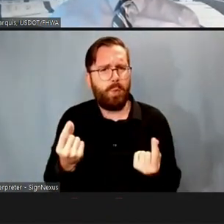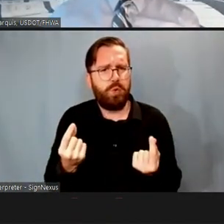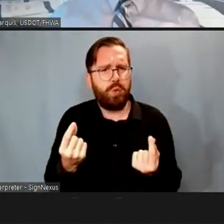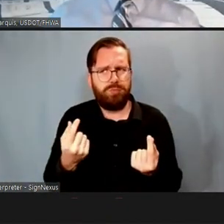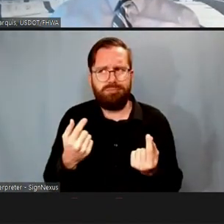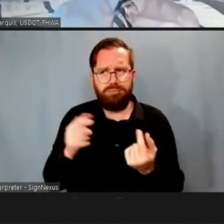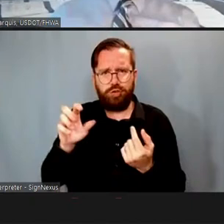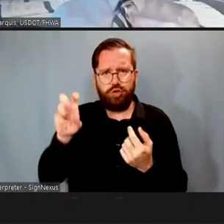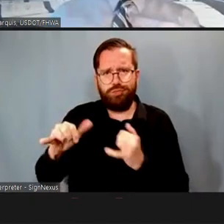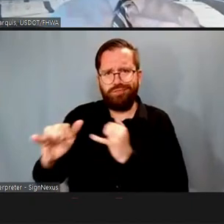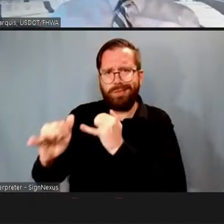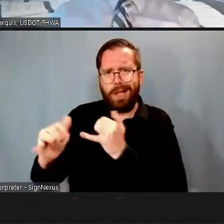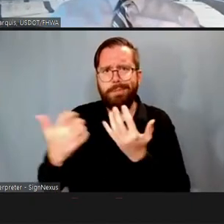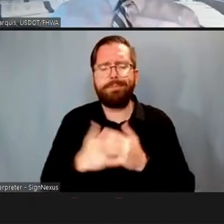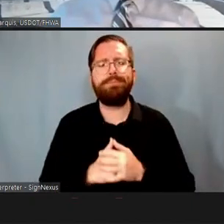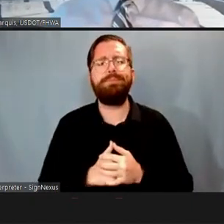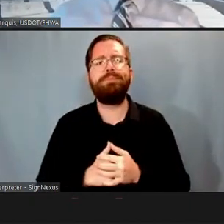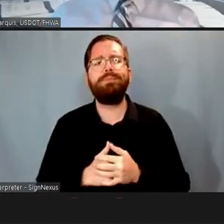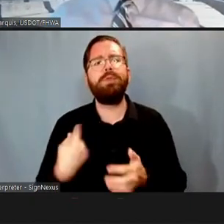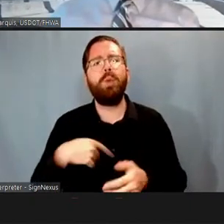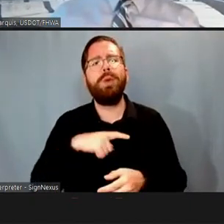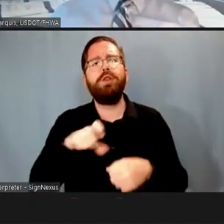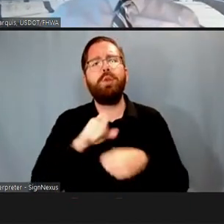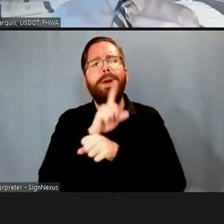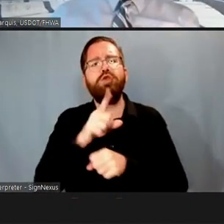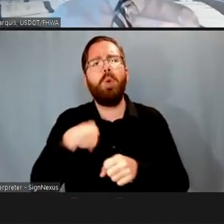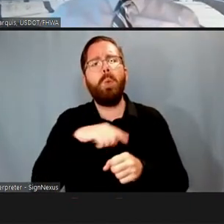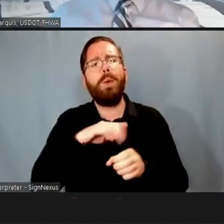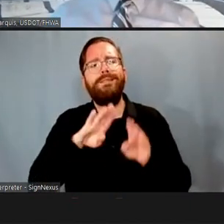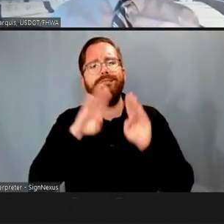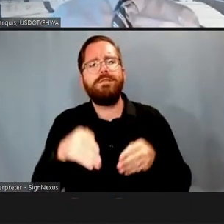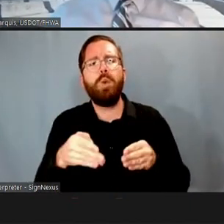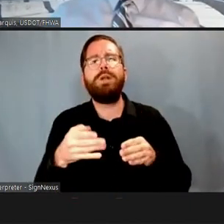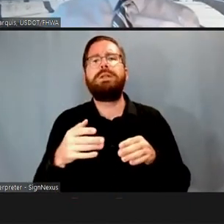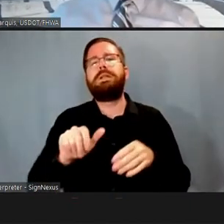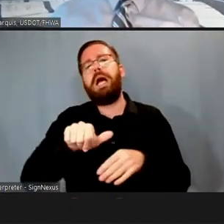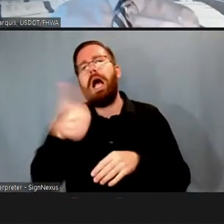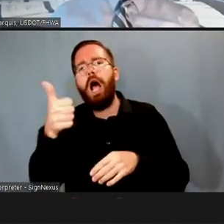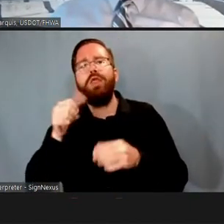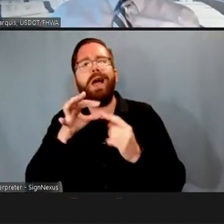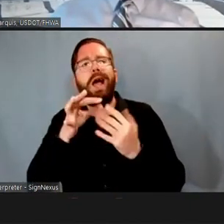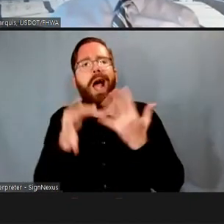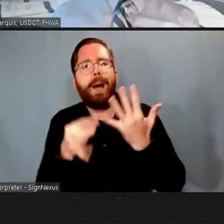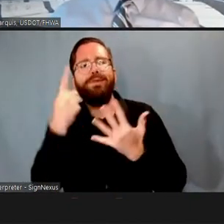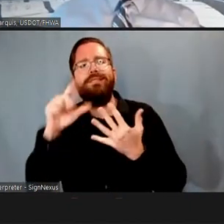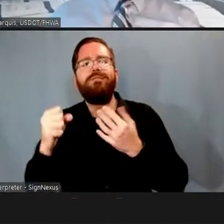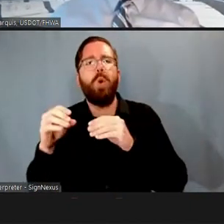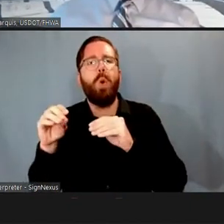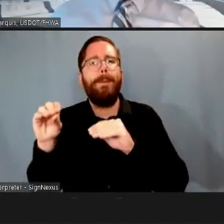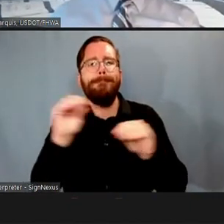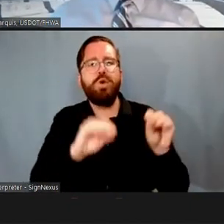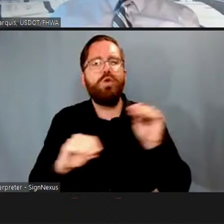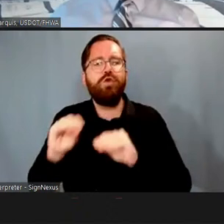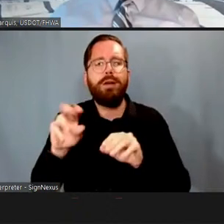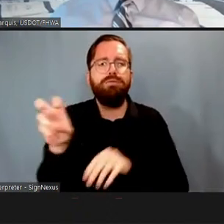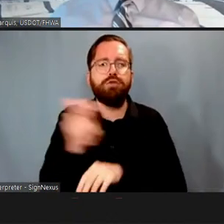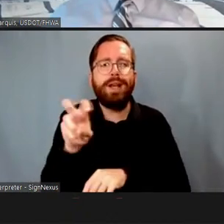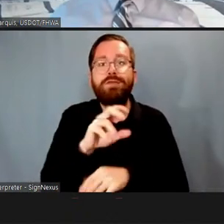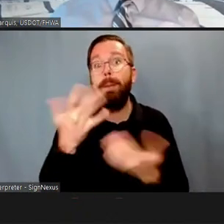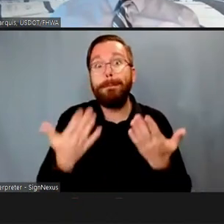immediate micro mobility options such as bike lanes on the verrazano bridge